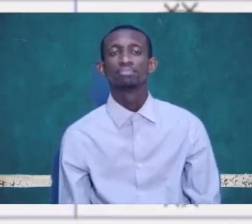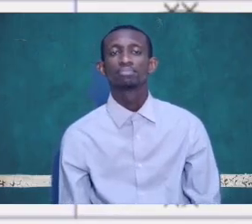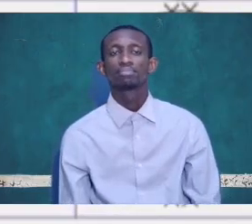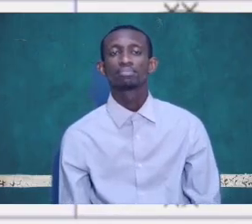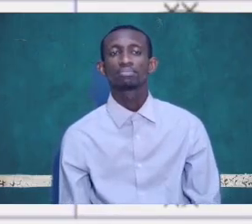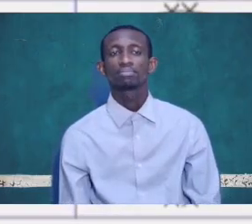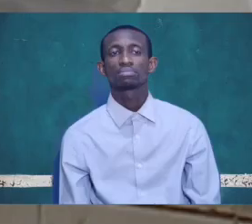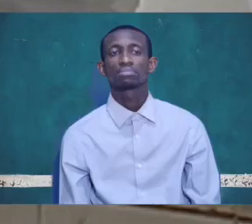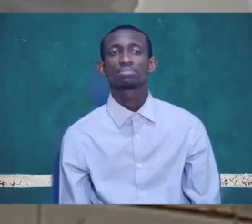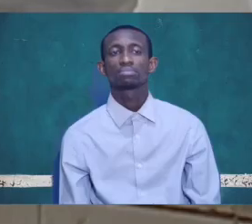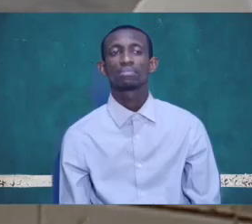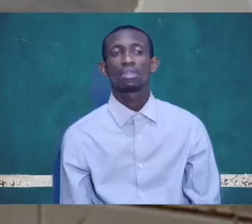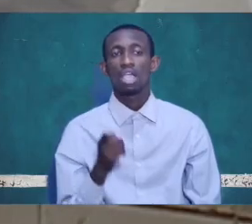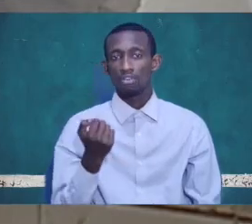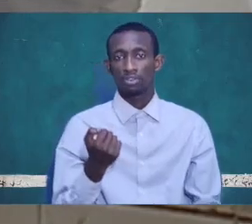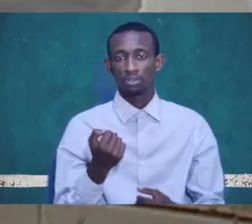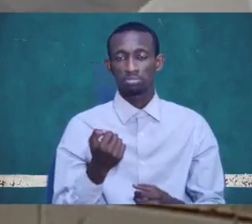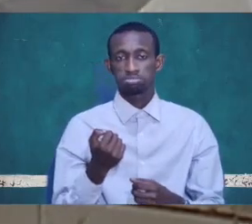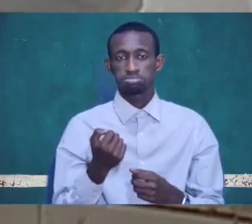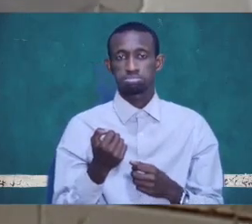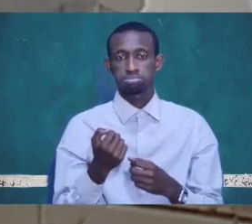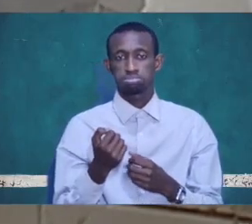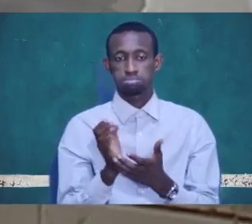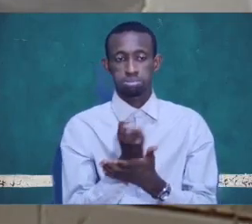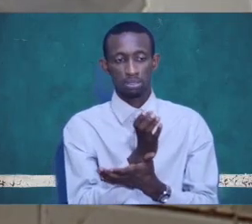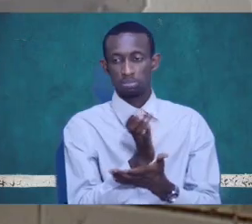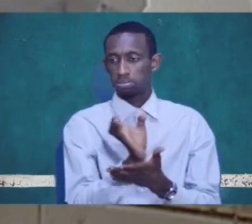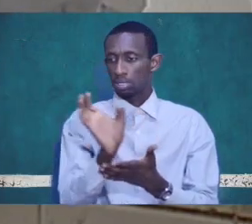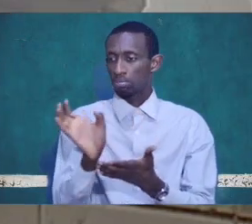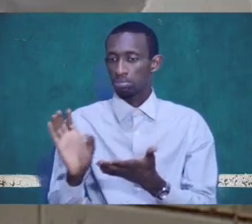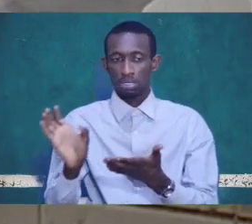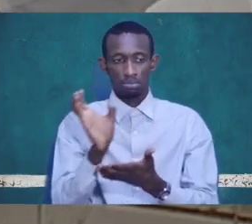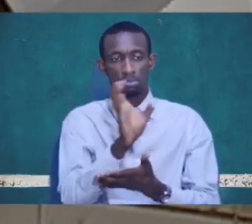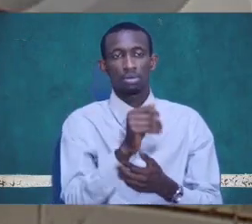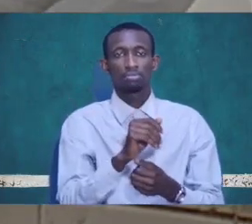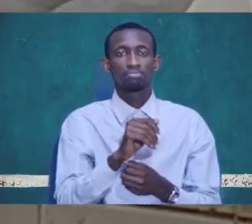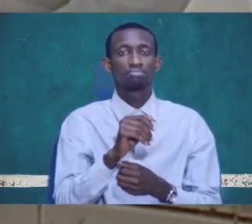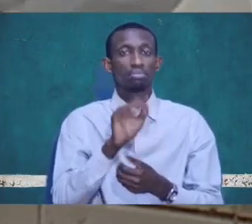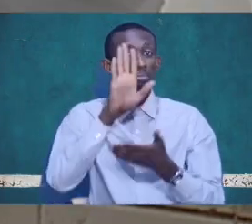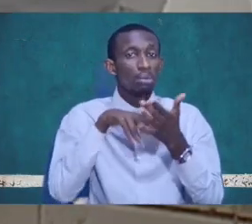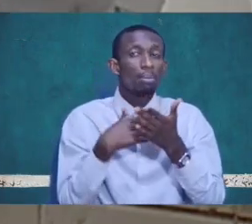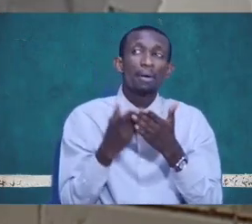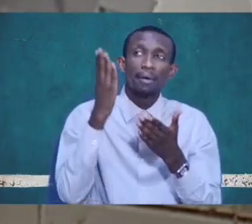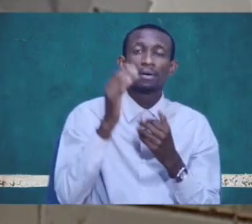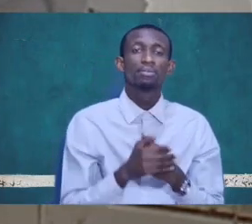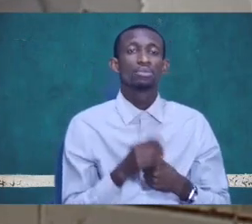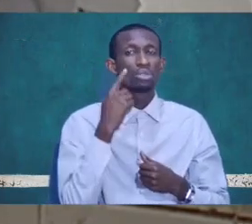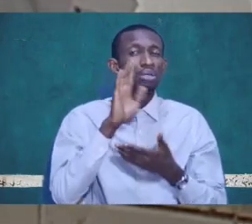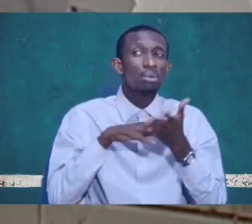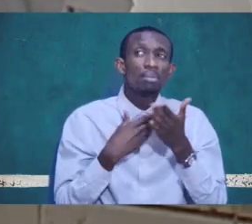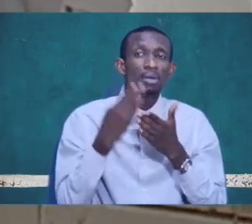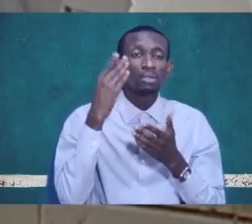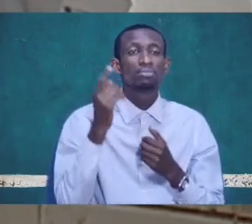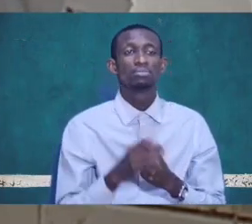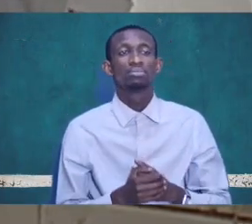we have the distribution on a diagram. You can see that on the diagram,